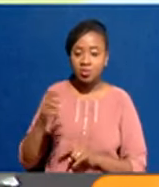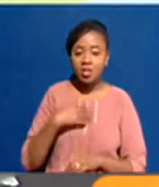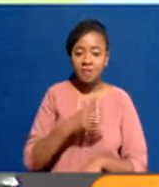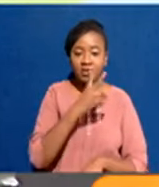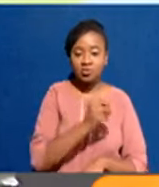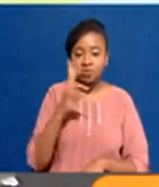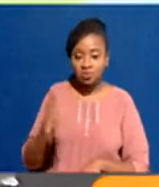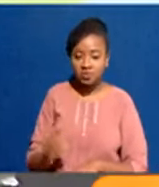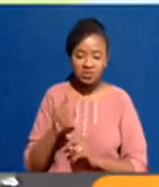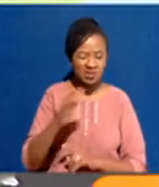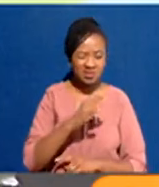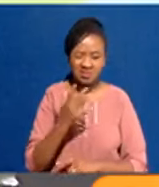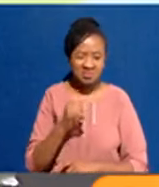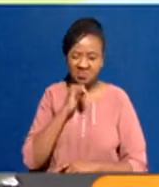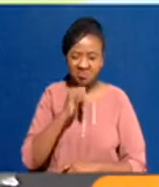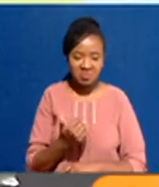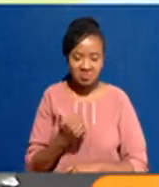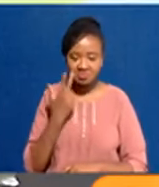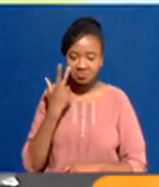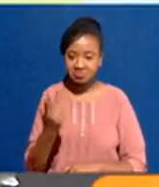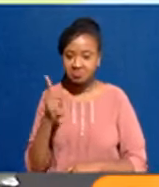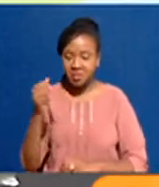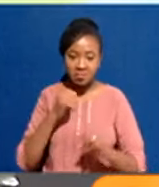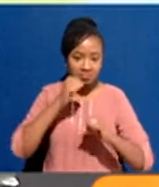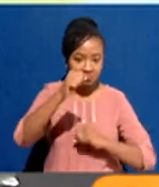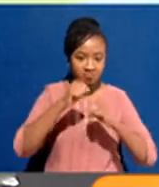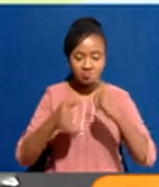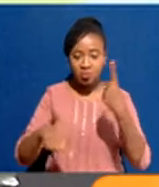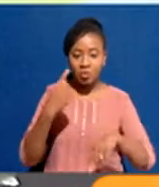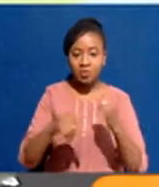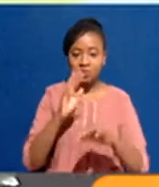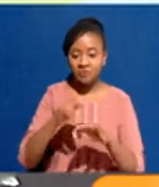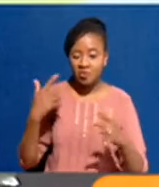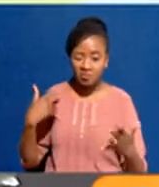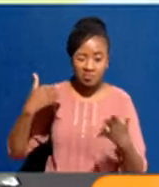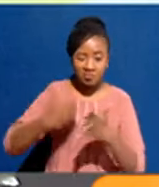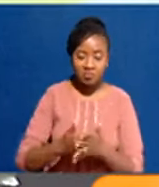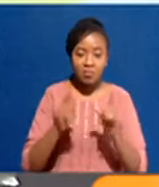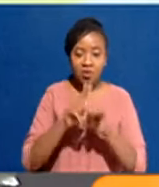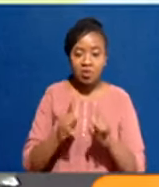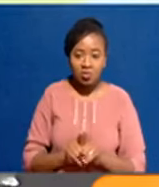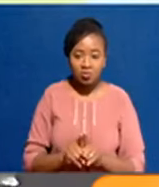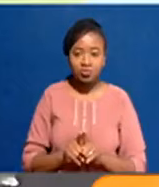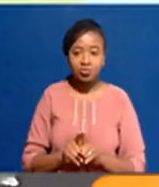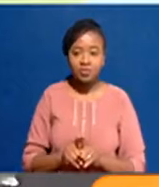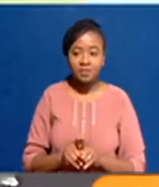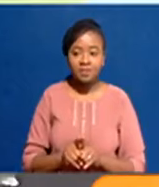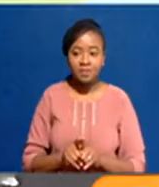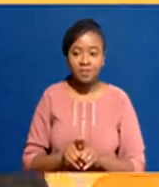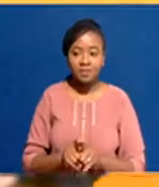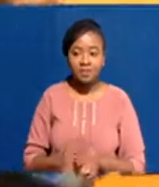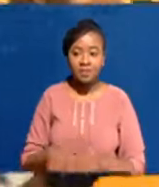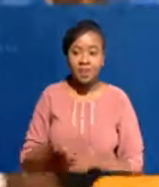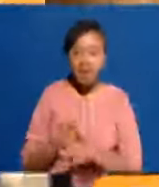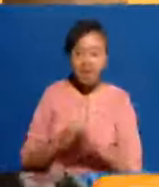2020 and has not been seen in the boxing ring since then. Zarika will fight Yazidu